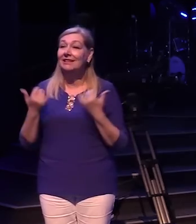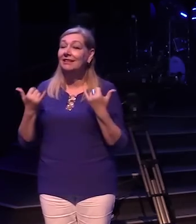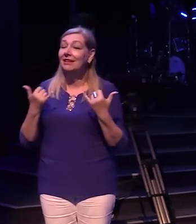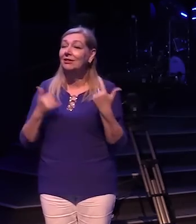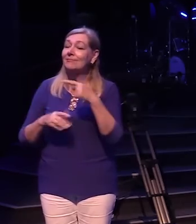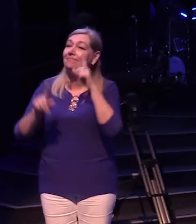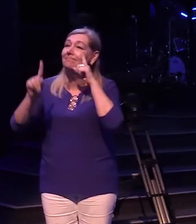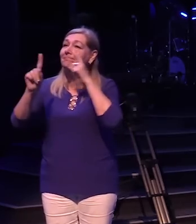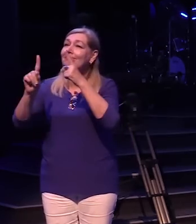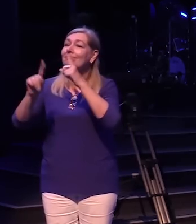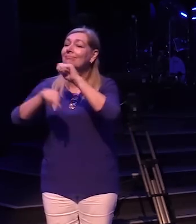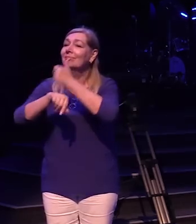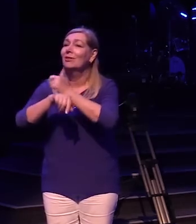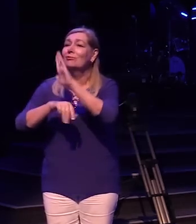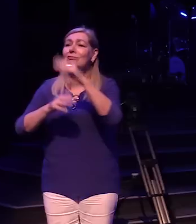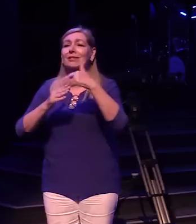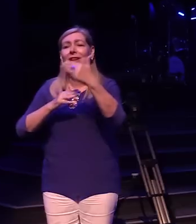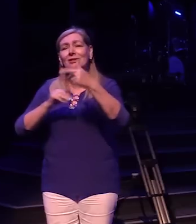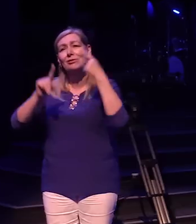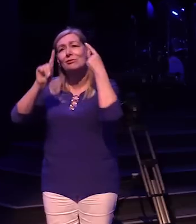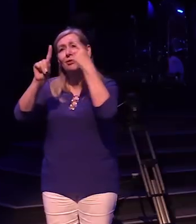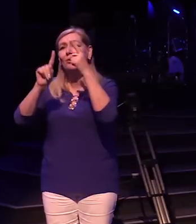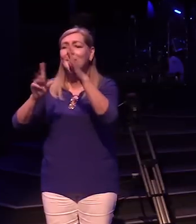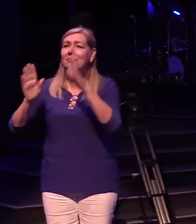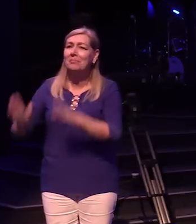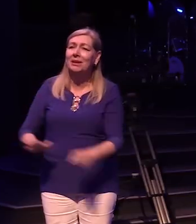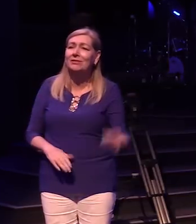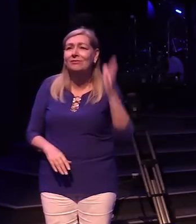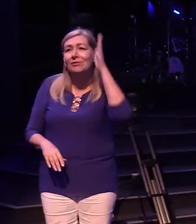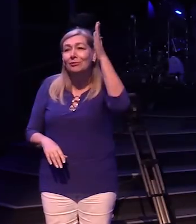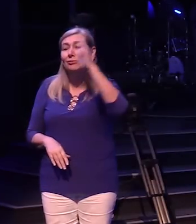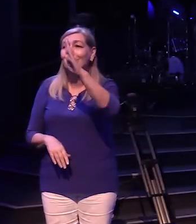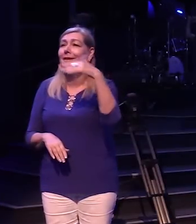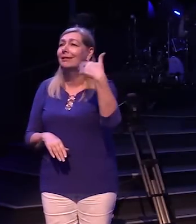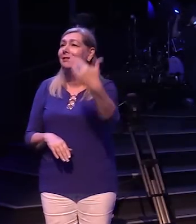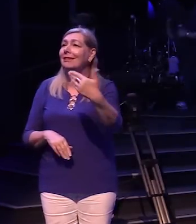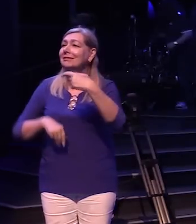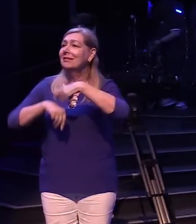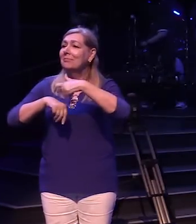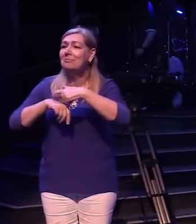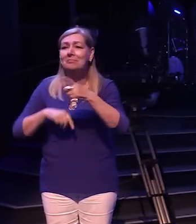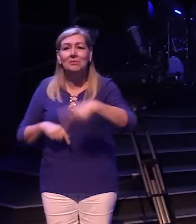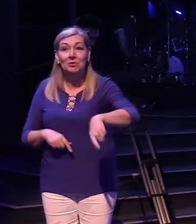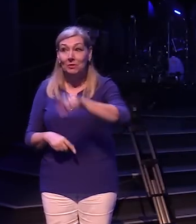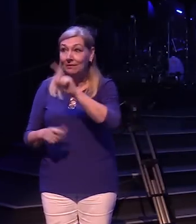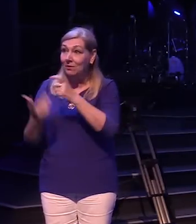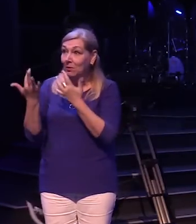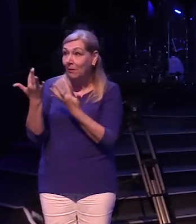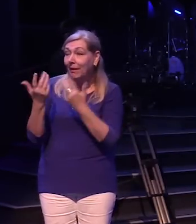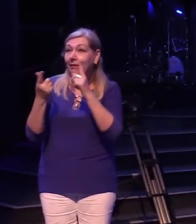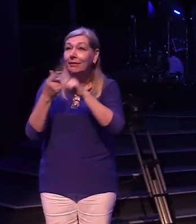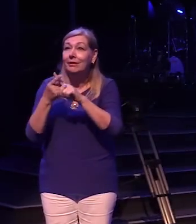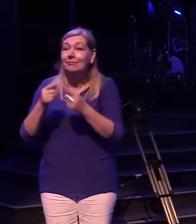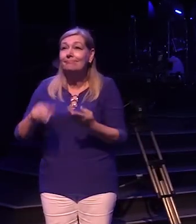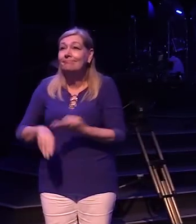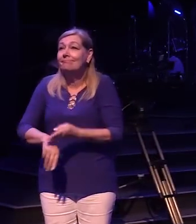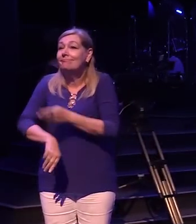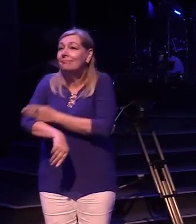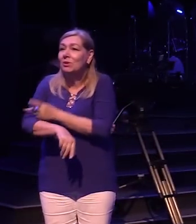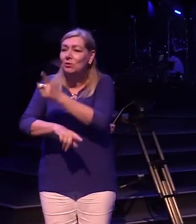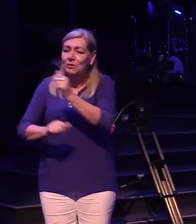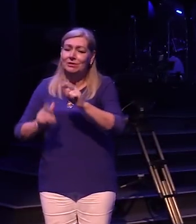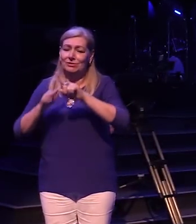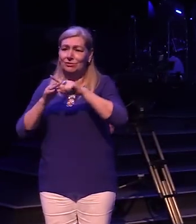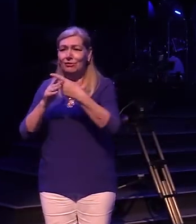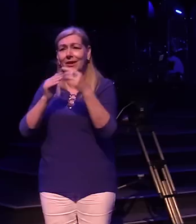Towards your next goal, your next milestone, your next season, you don't have to wait for permission to grow. You can lead right where you